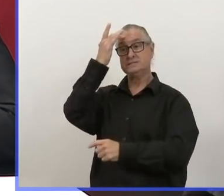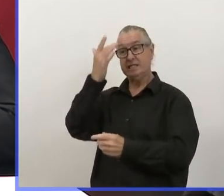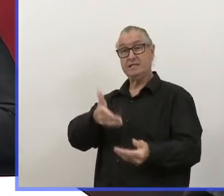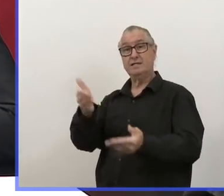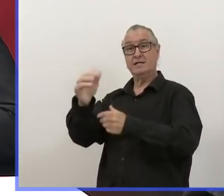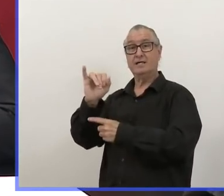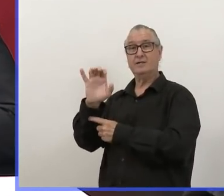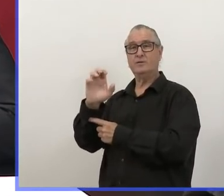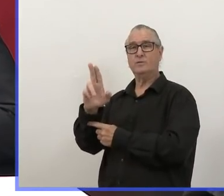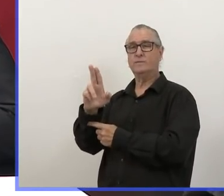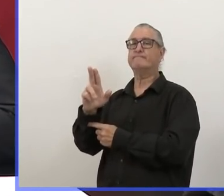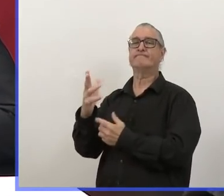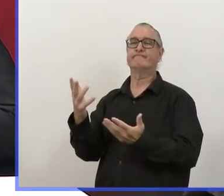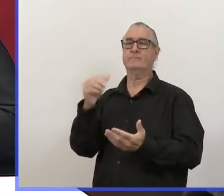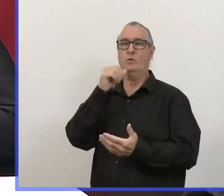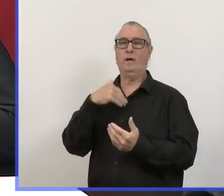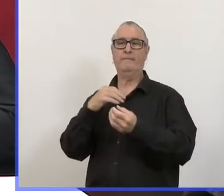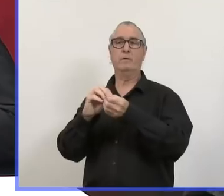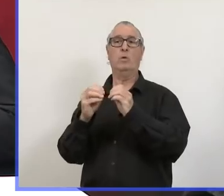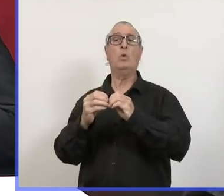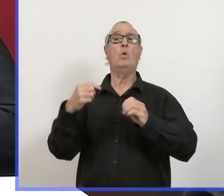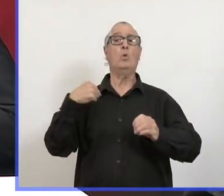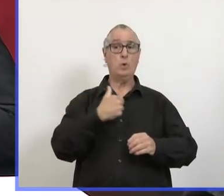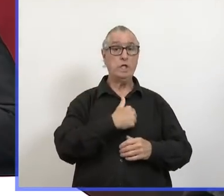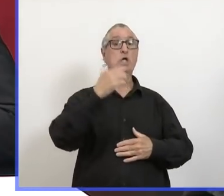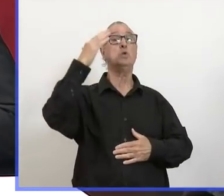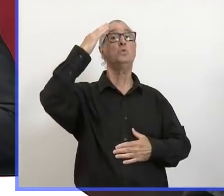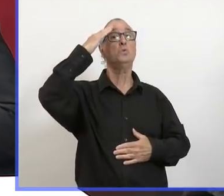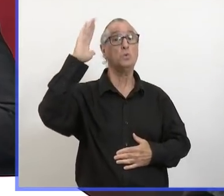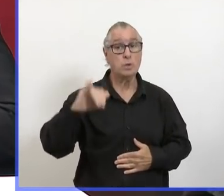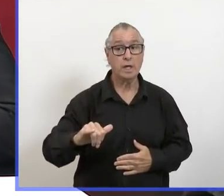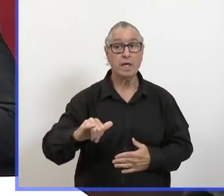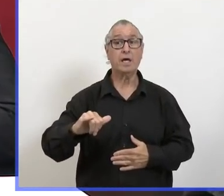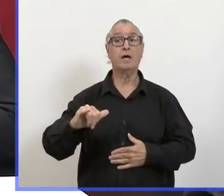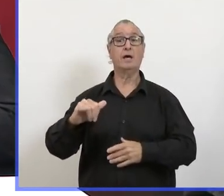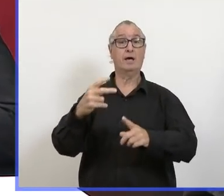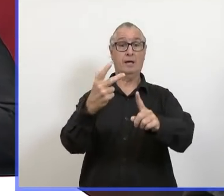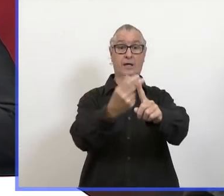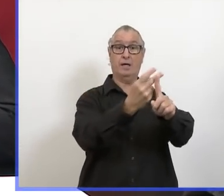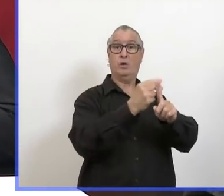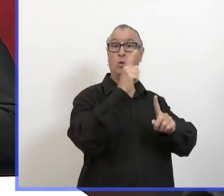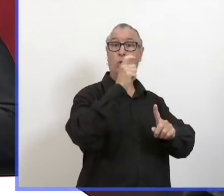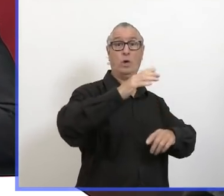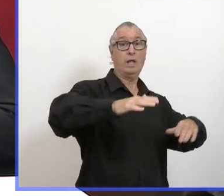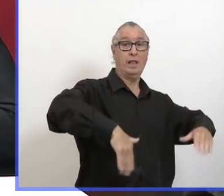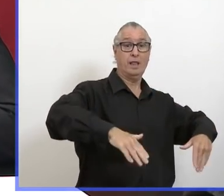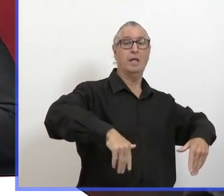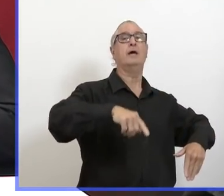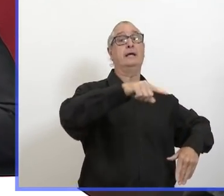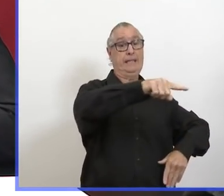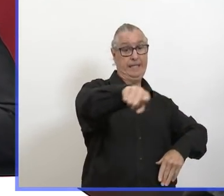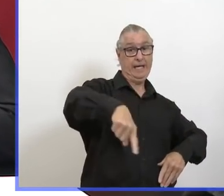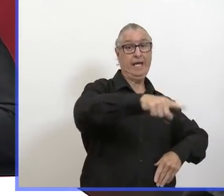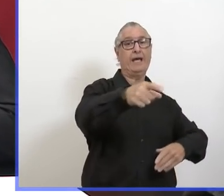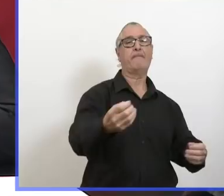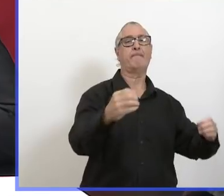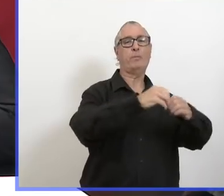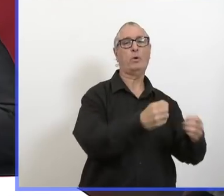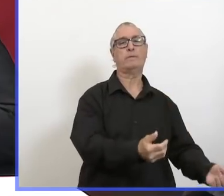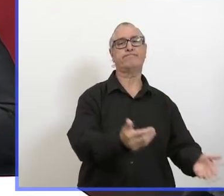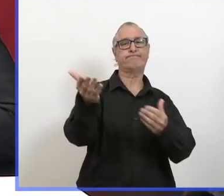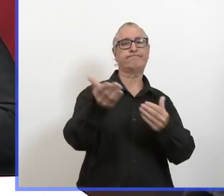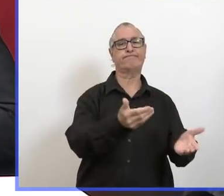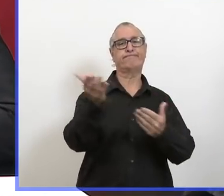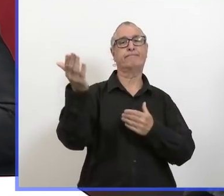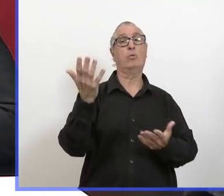impacted by those not vaccinated. We have looked at those numbers, and you know, at one point in time, I think it was about 2 weeks ago that we looked at that